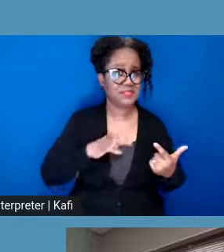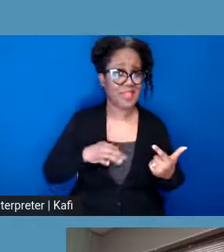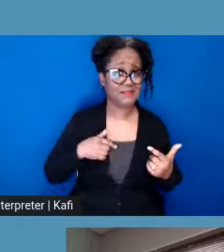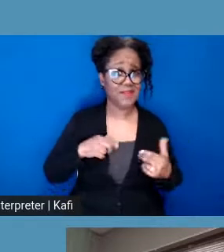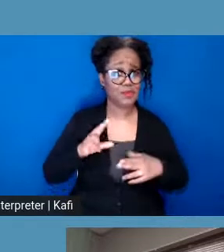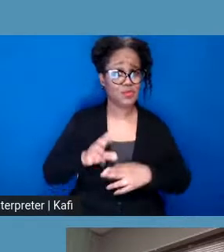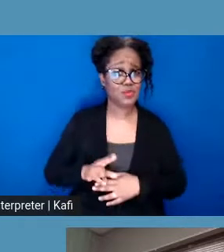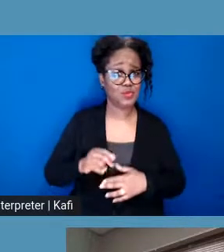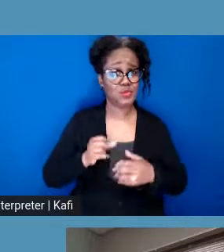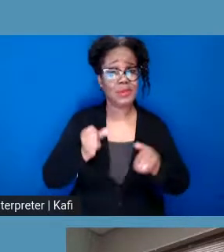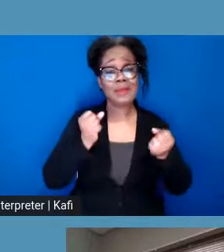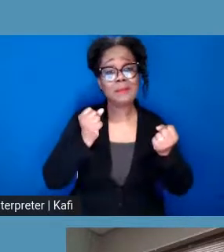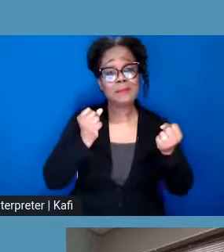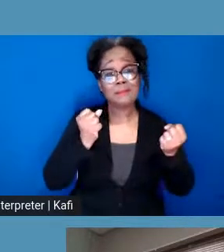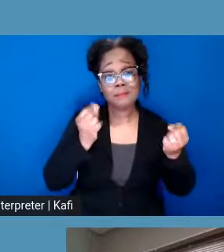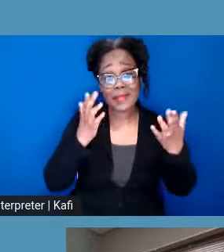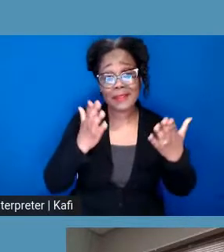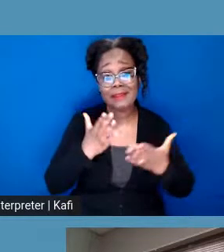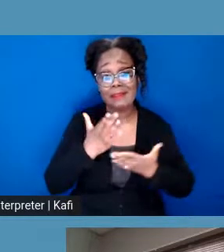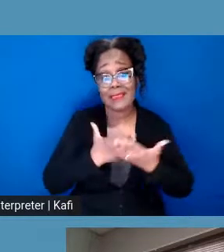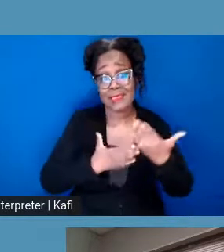work. Yeah.